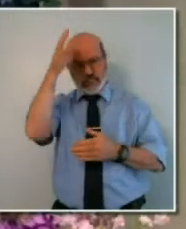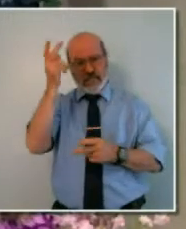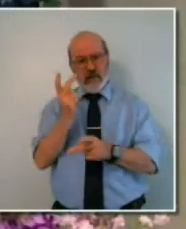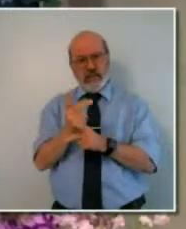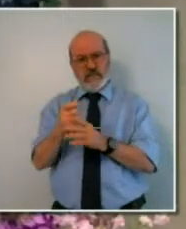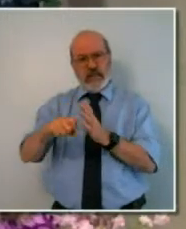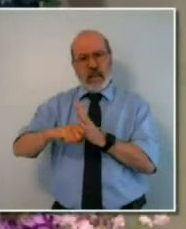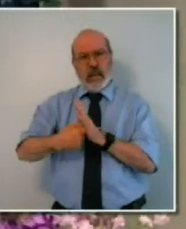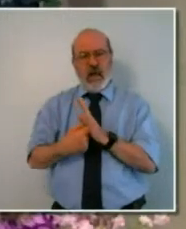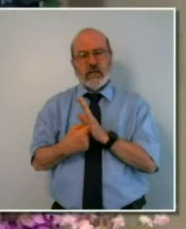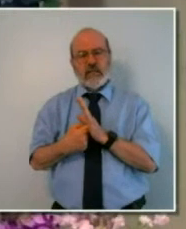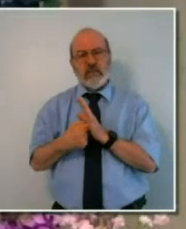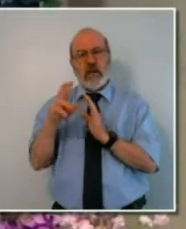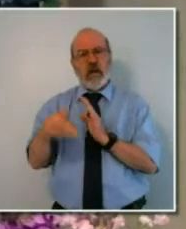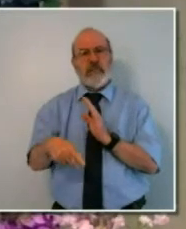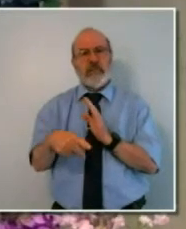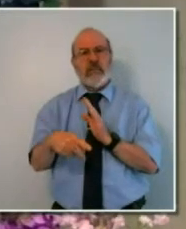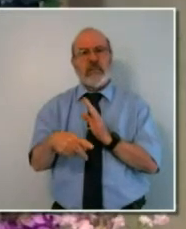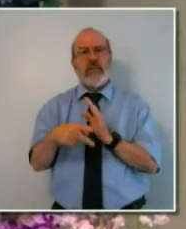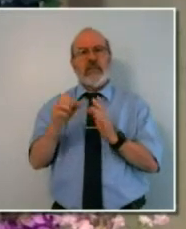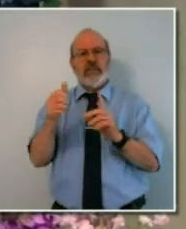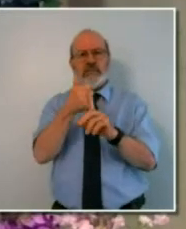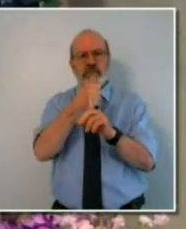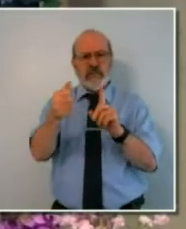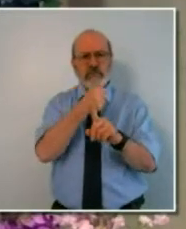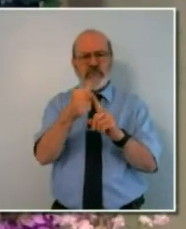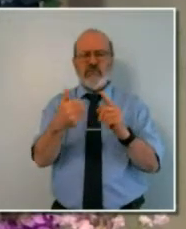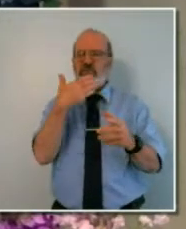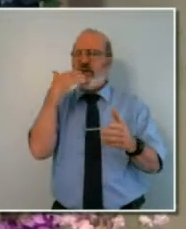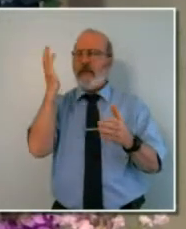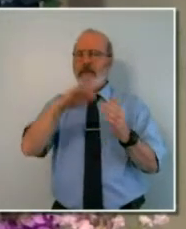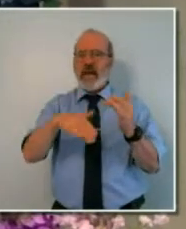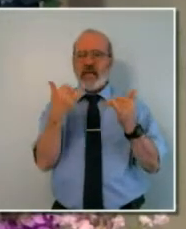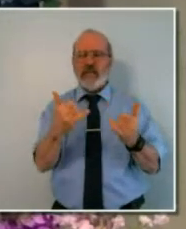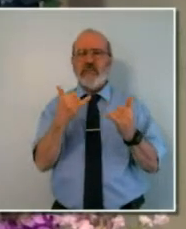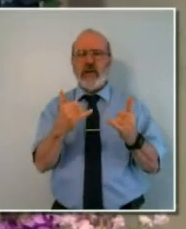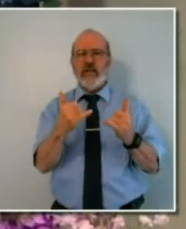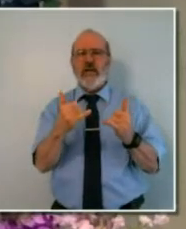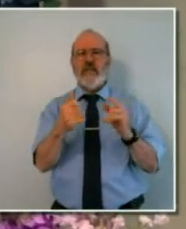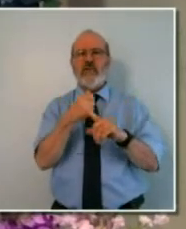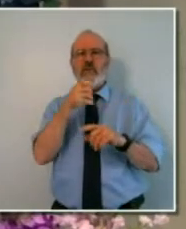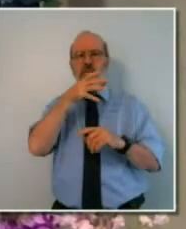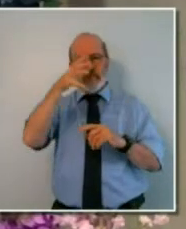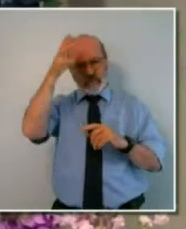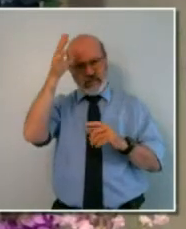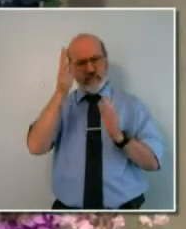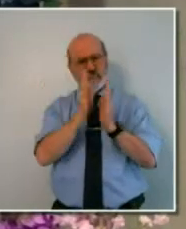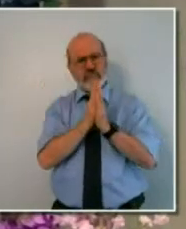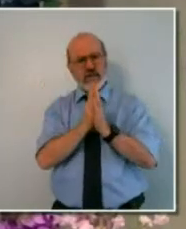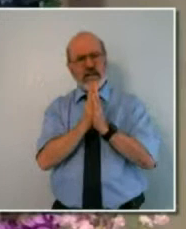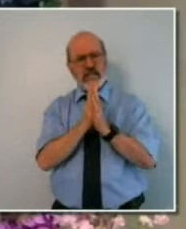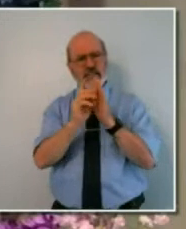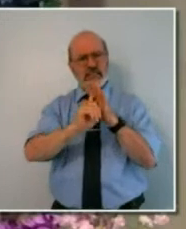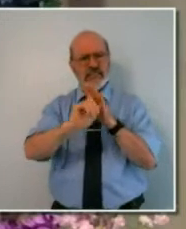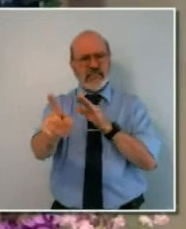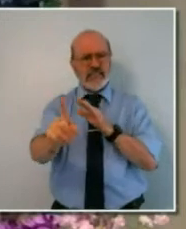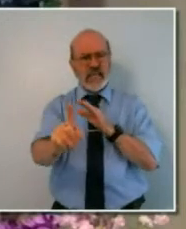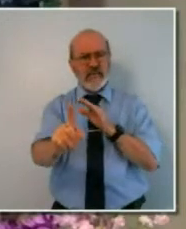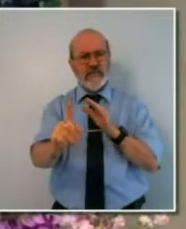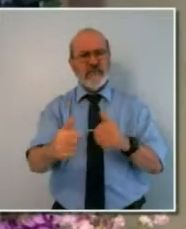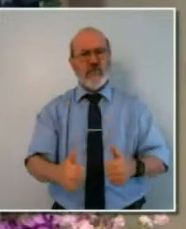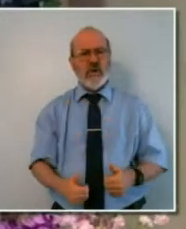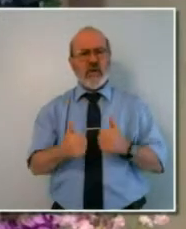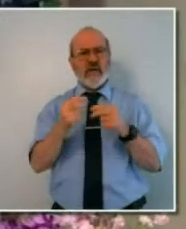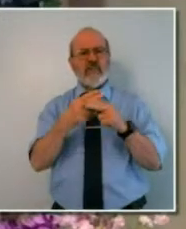away. She's being abused very badly right now by them. Please pray she can escape for her life as soon